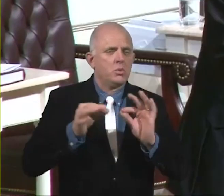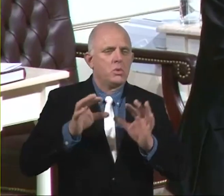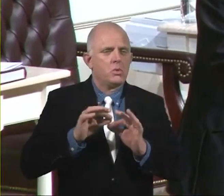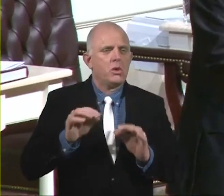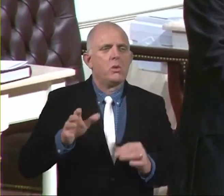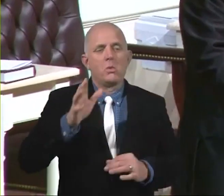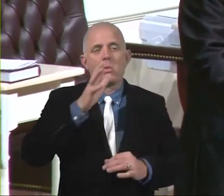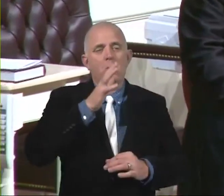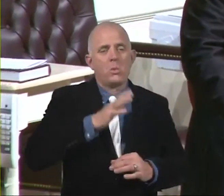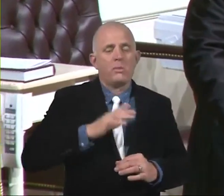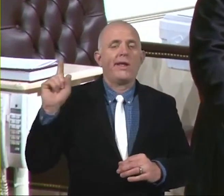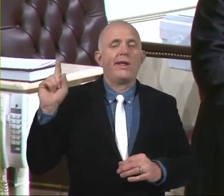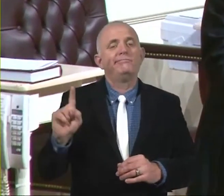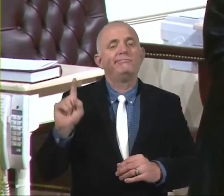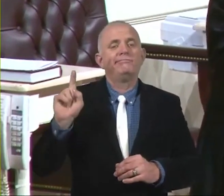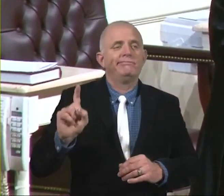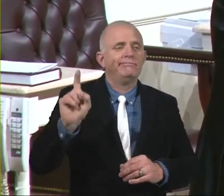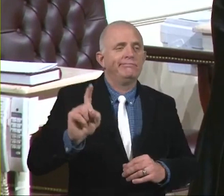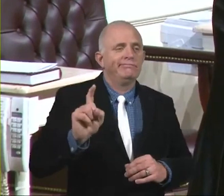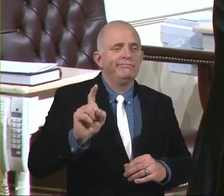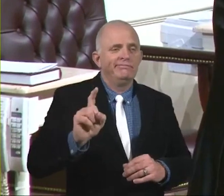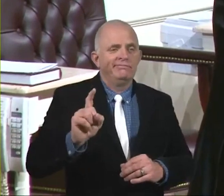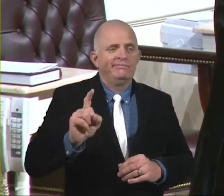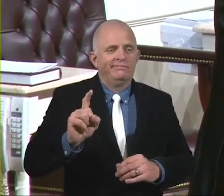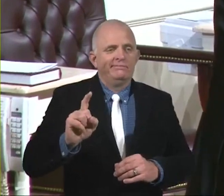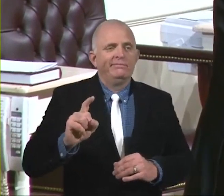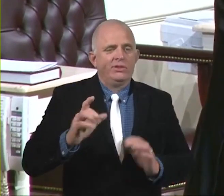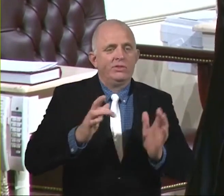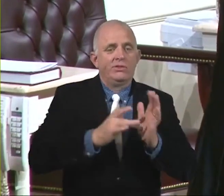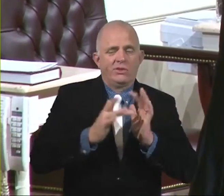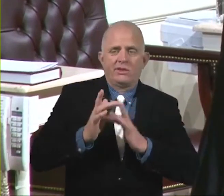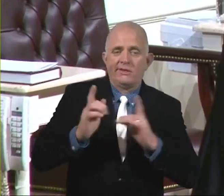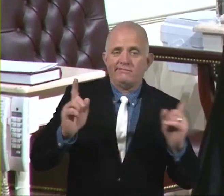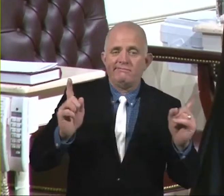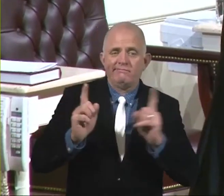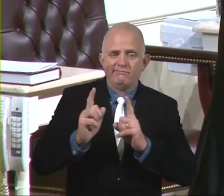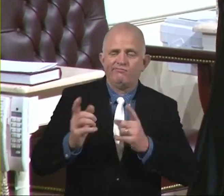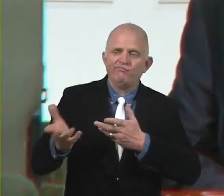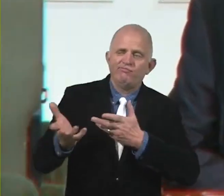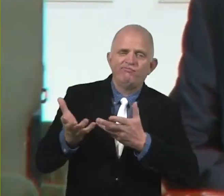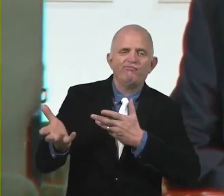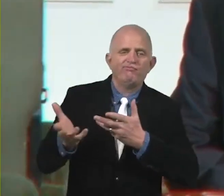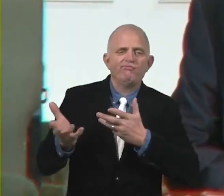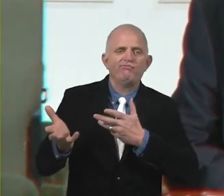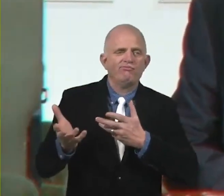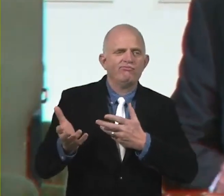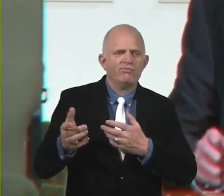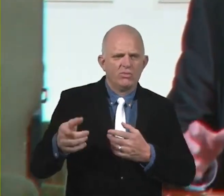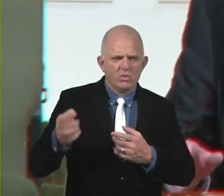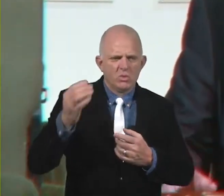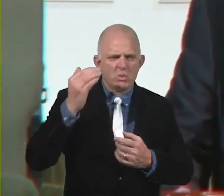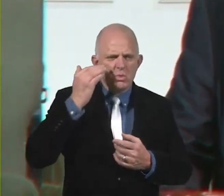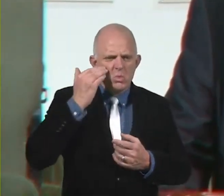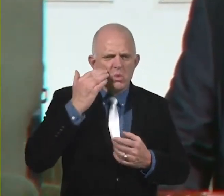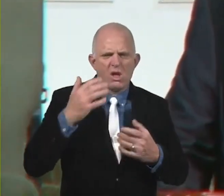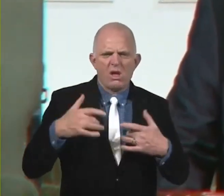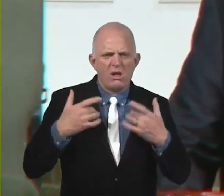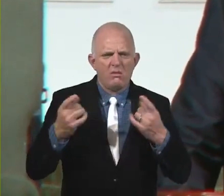woman came up and Jesus talked to her and told her everything that she ever did. And he said, give me a